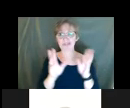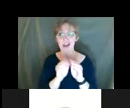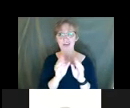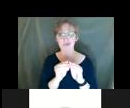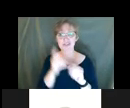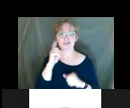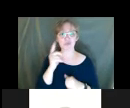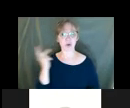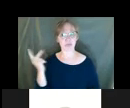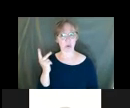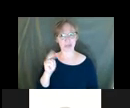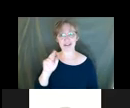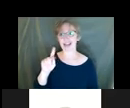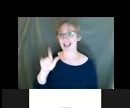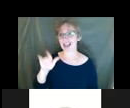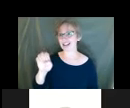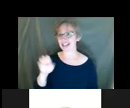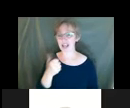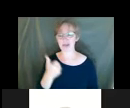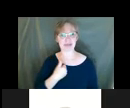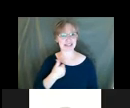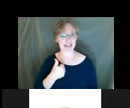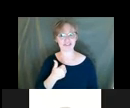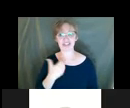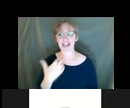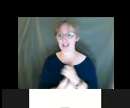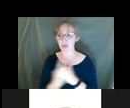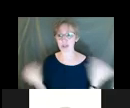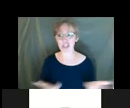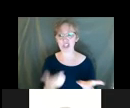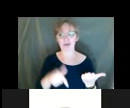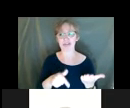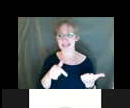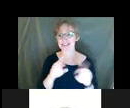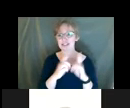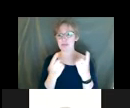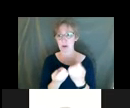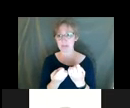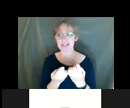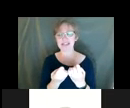Natalie and myself and everyone at the department, and I'm